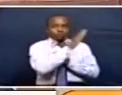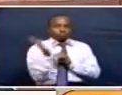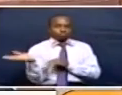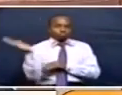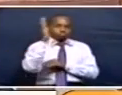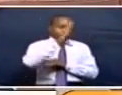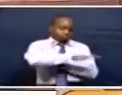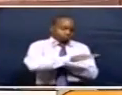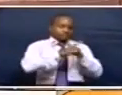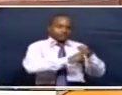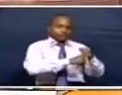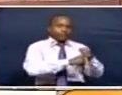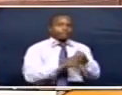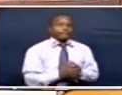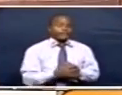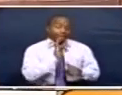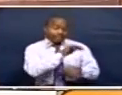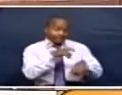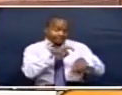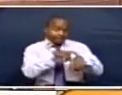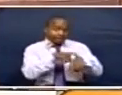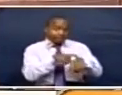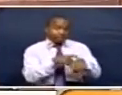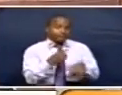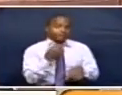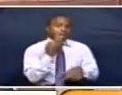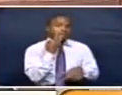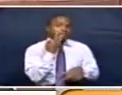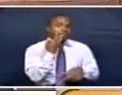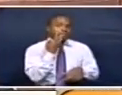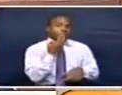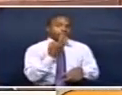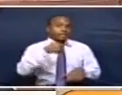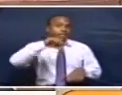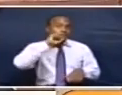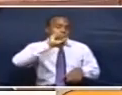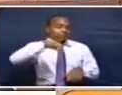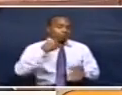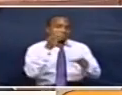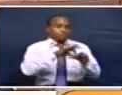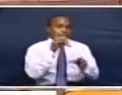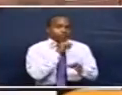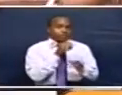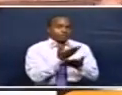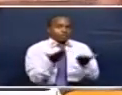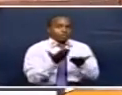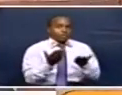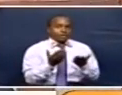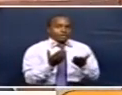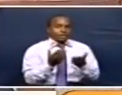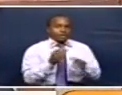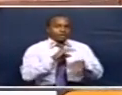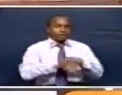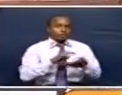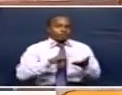evening. During that time, 350,000 votes were cast, where I got over 260,